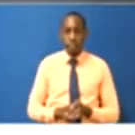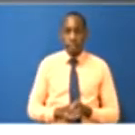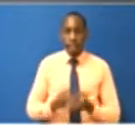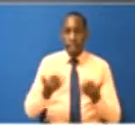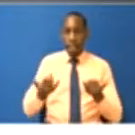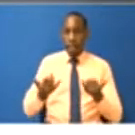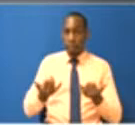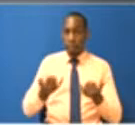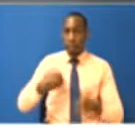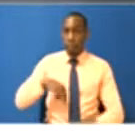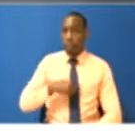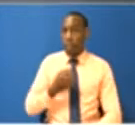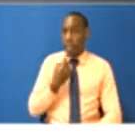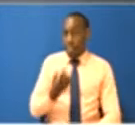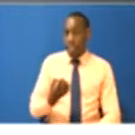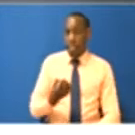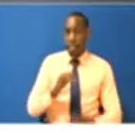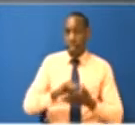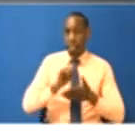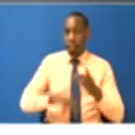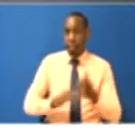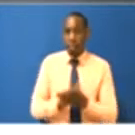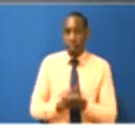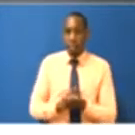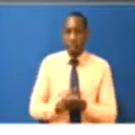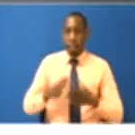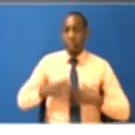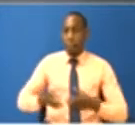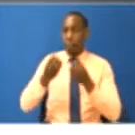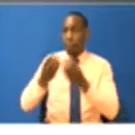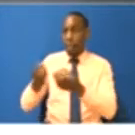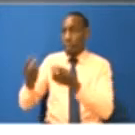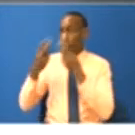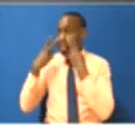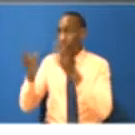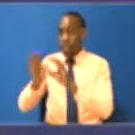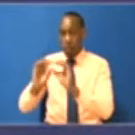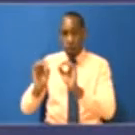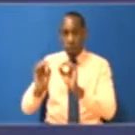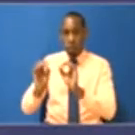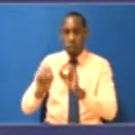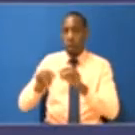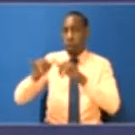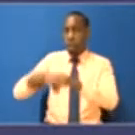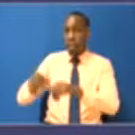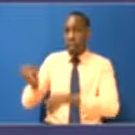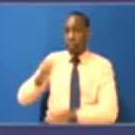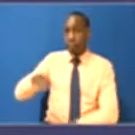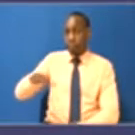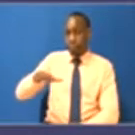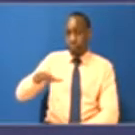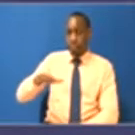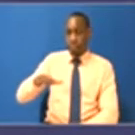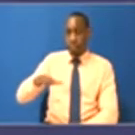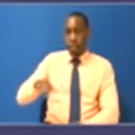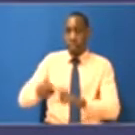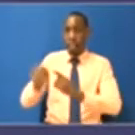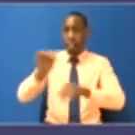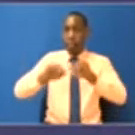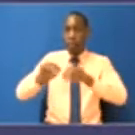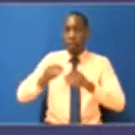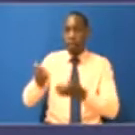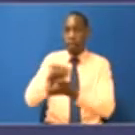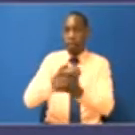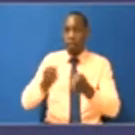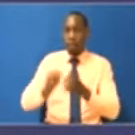and we are saying these invisible majorities that live in the slums that contribute to the